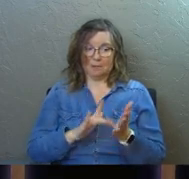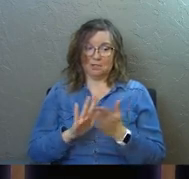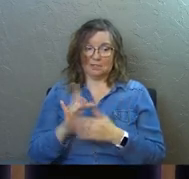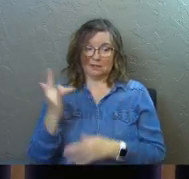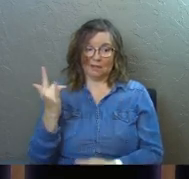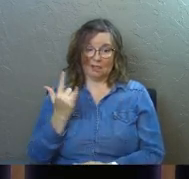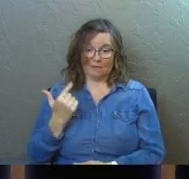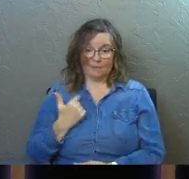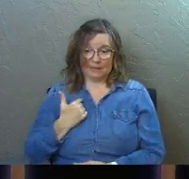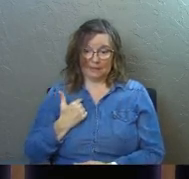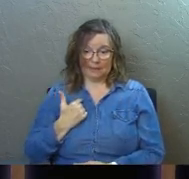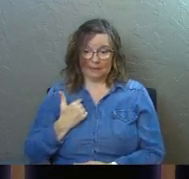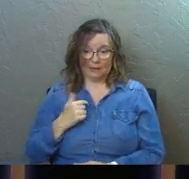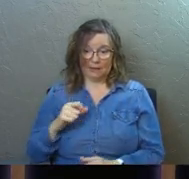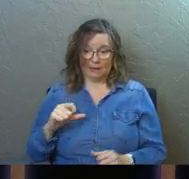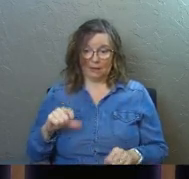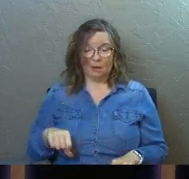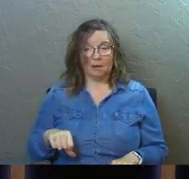Jesus can love me.